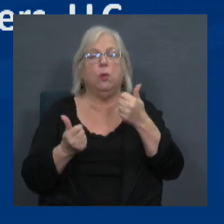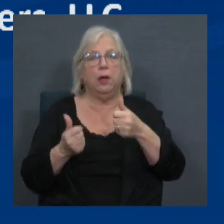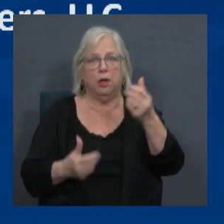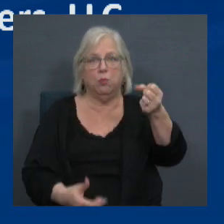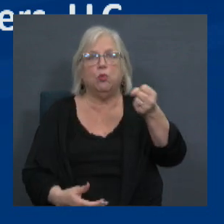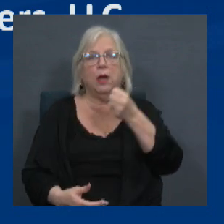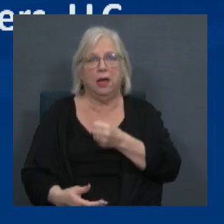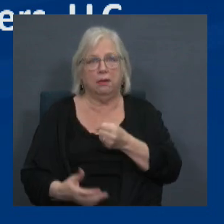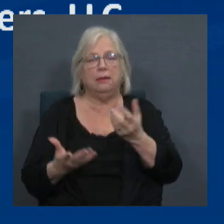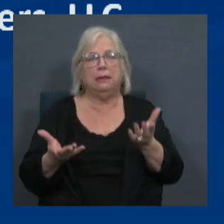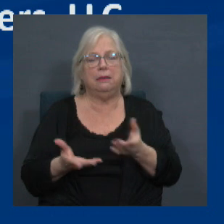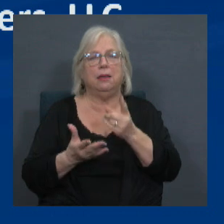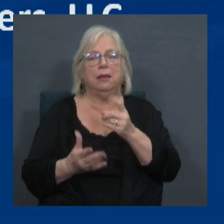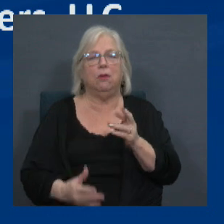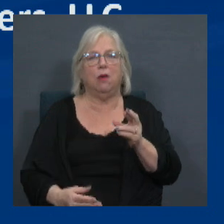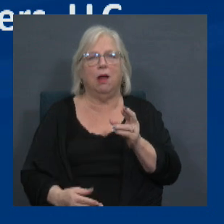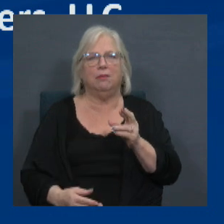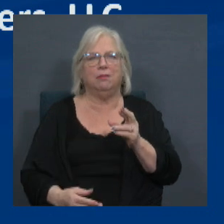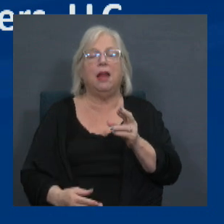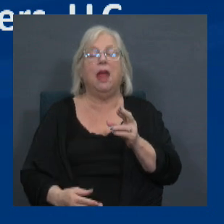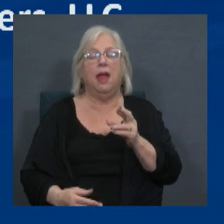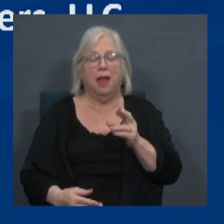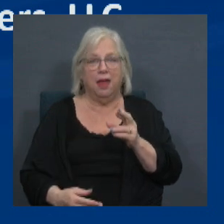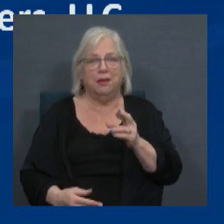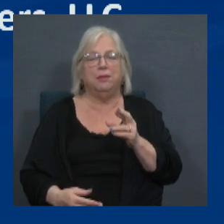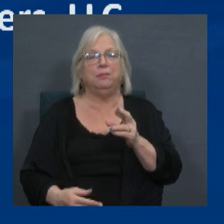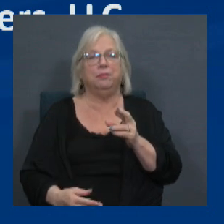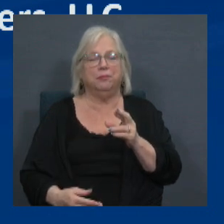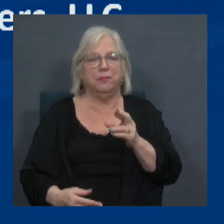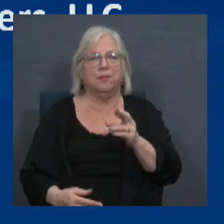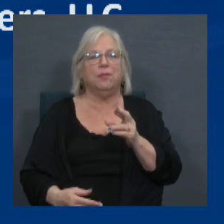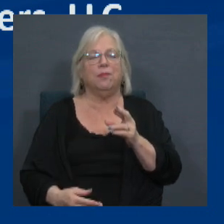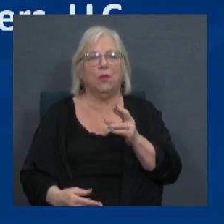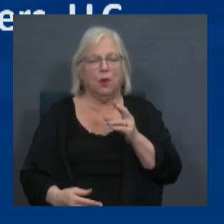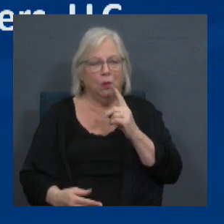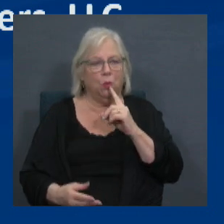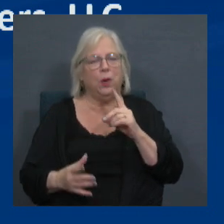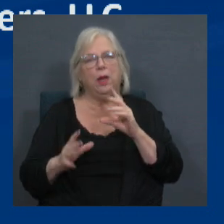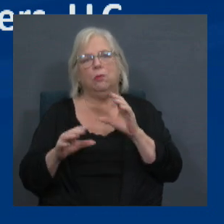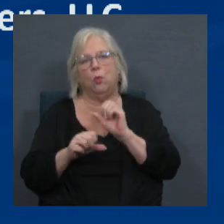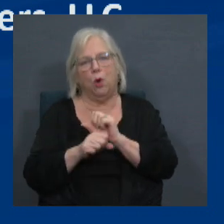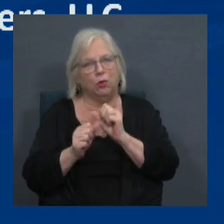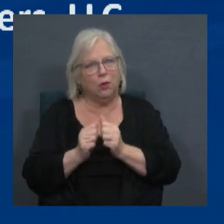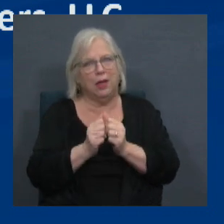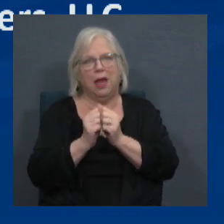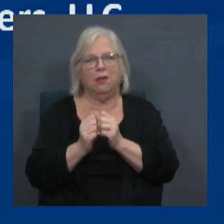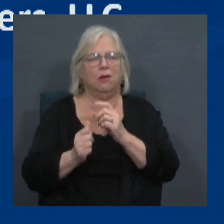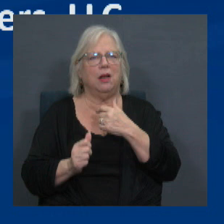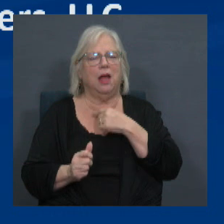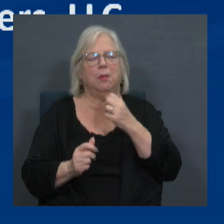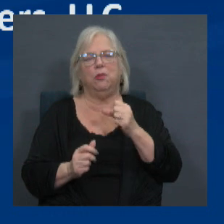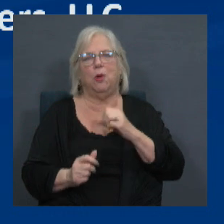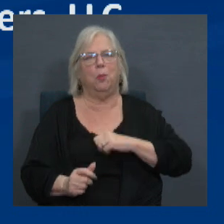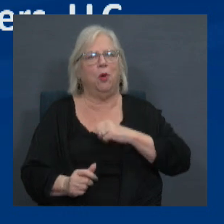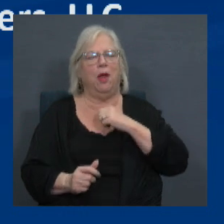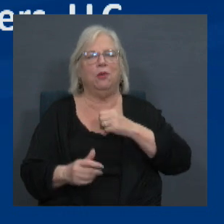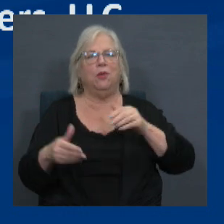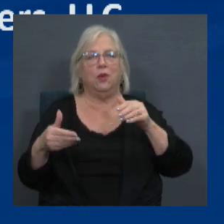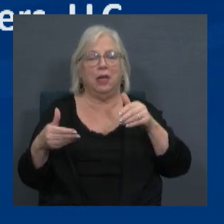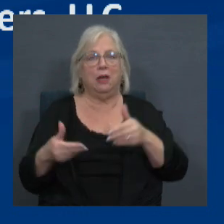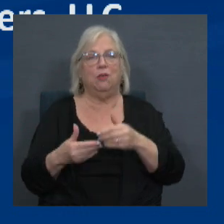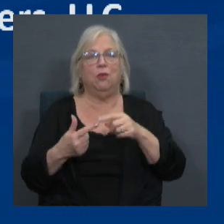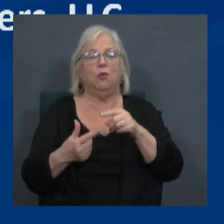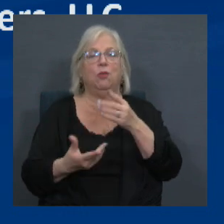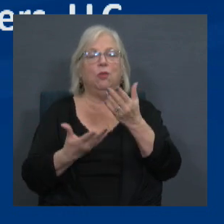Rock. And we did so in a very collective way. And I am so proud to introduce